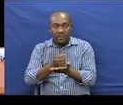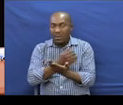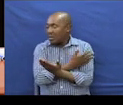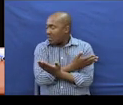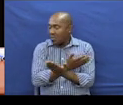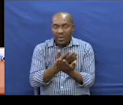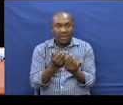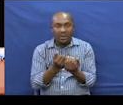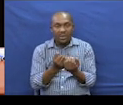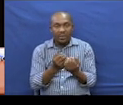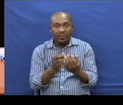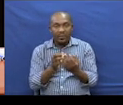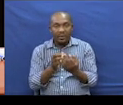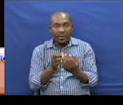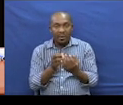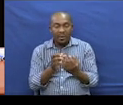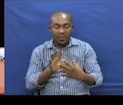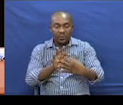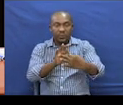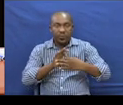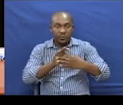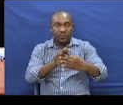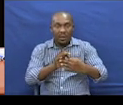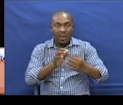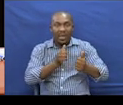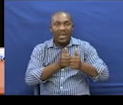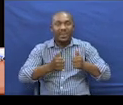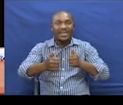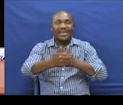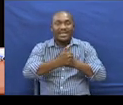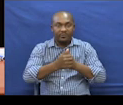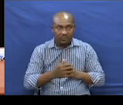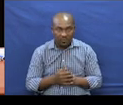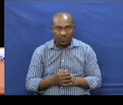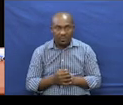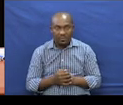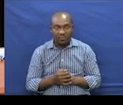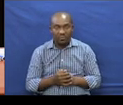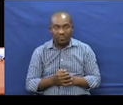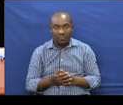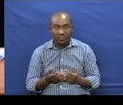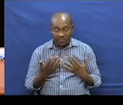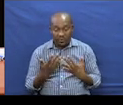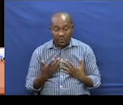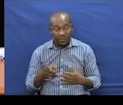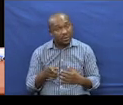representatives. It is a system of a type of democracy whereby